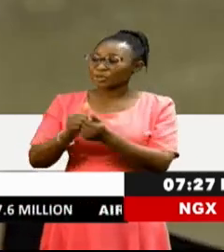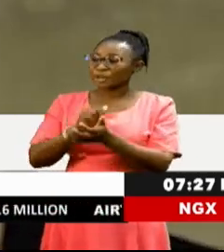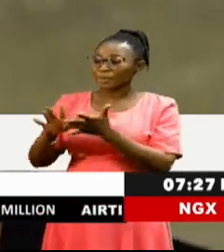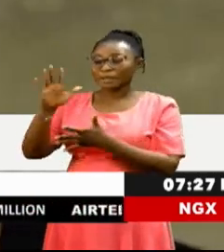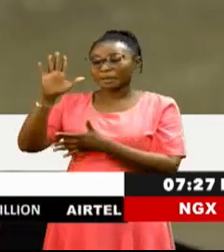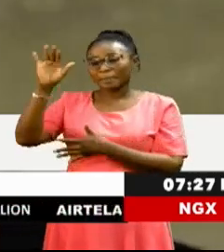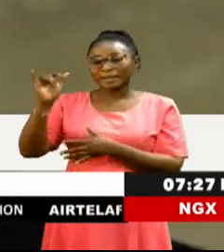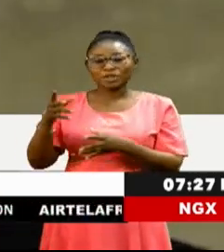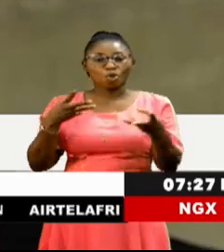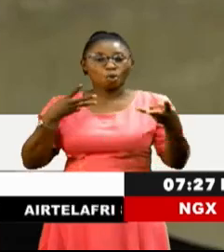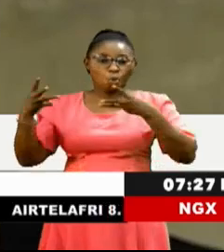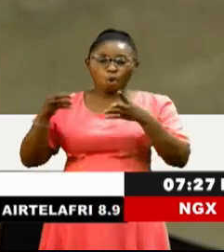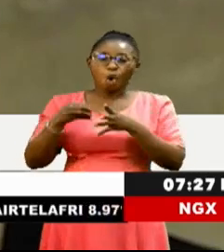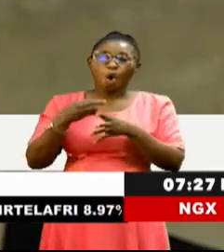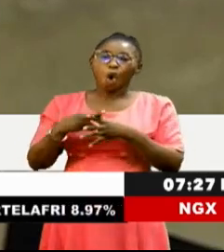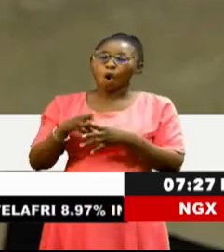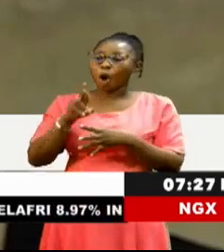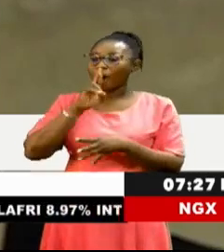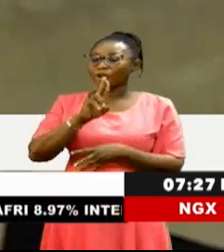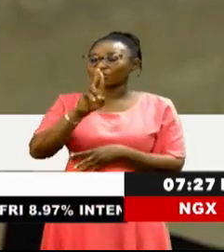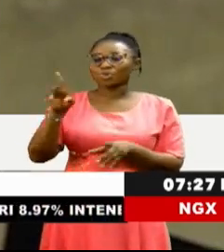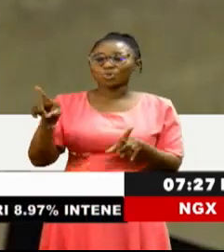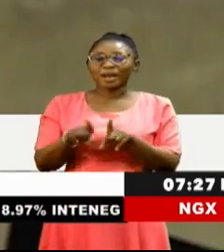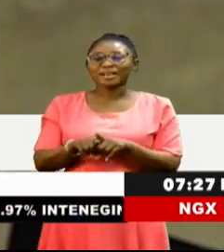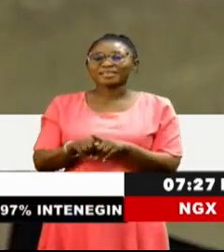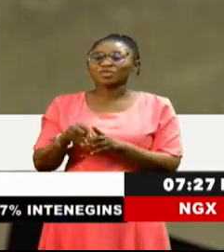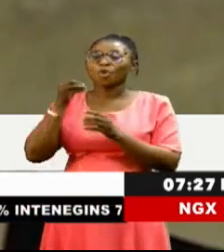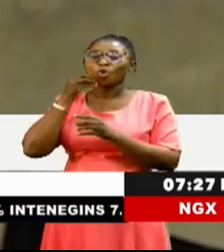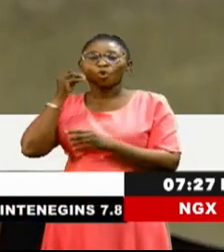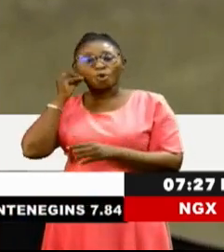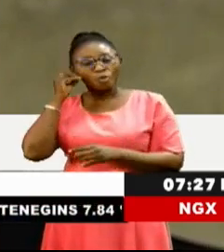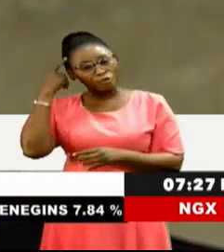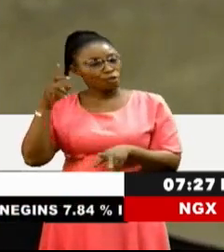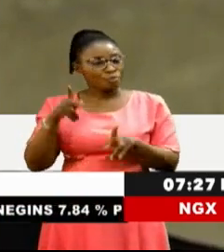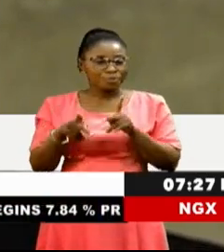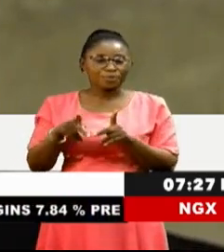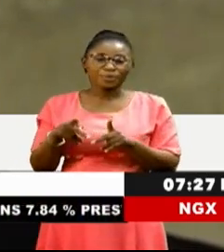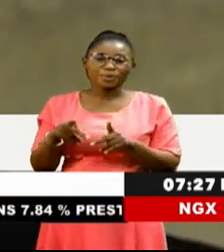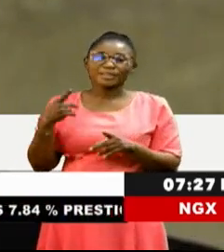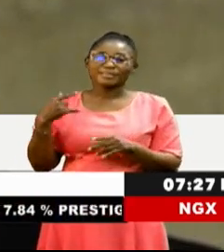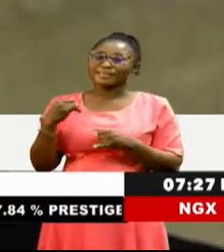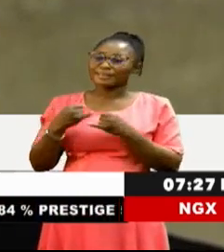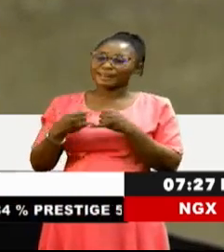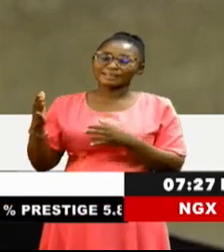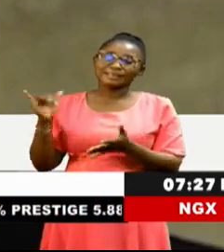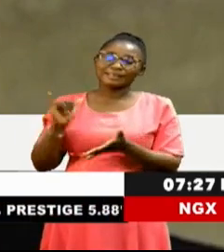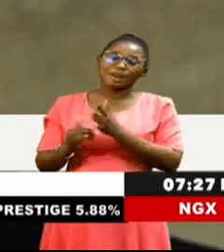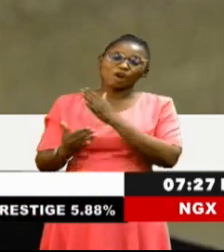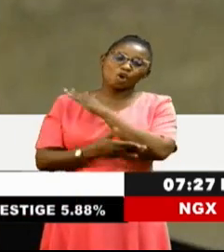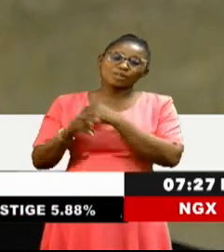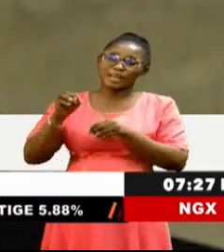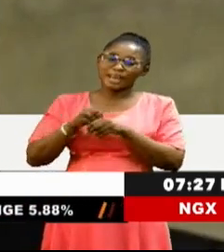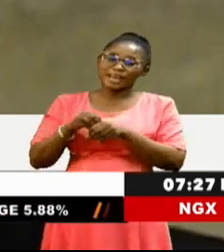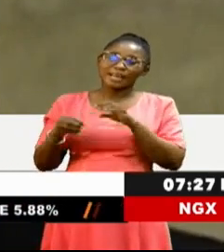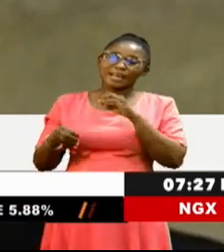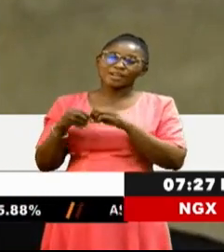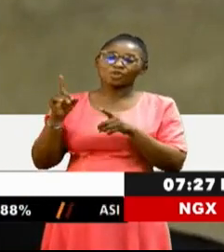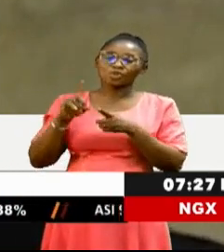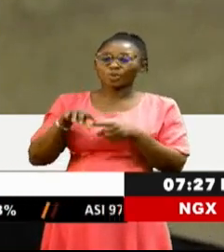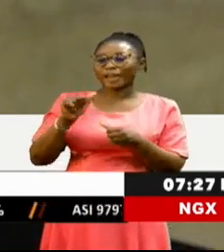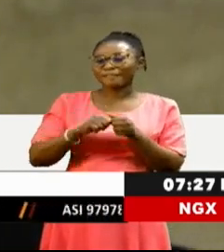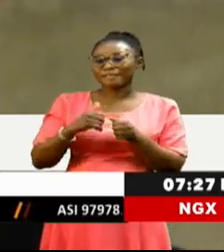war, or are being used as shelter. The last thing the country needs, in addition to everything else it